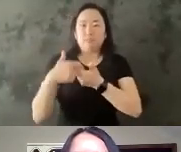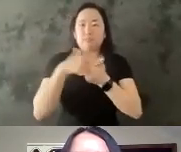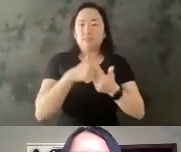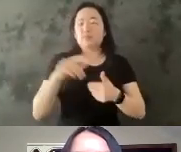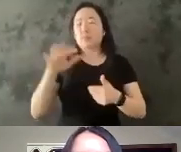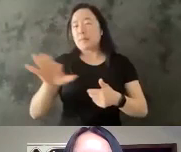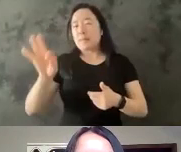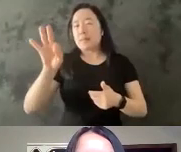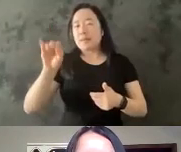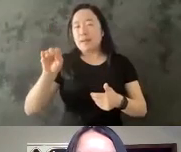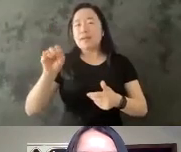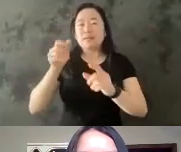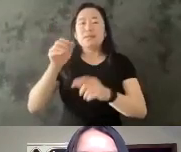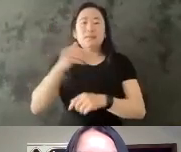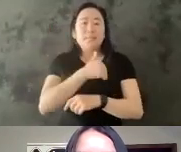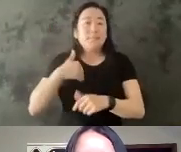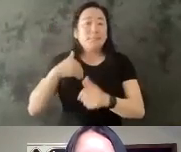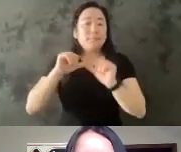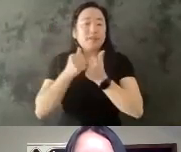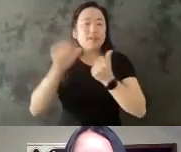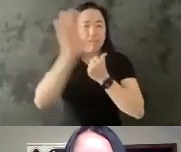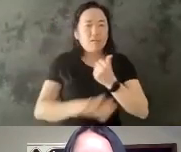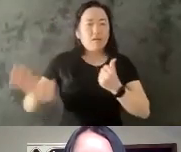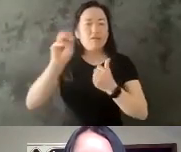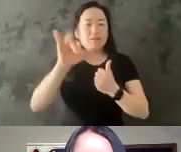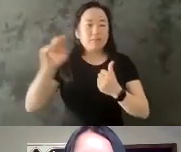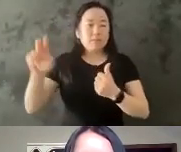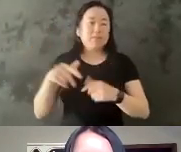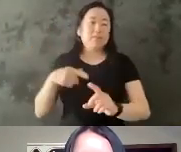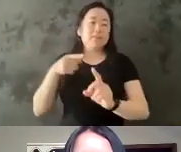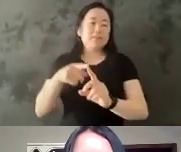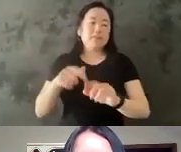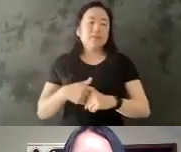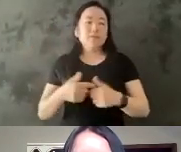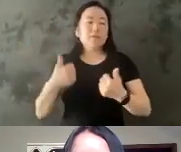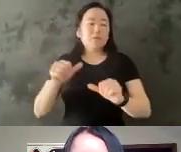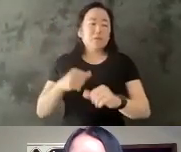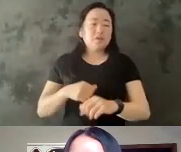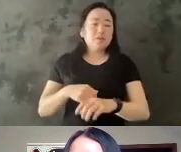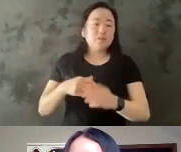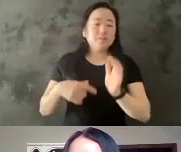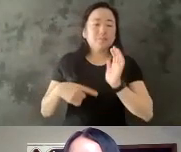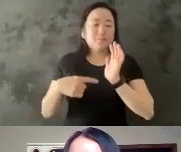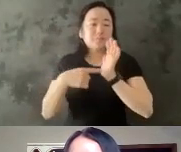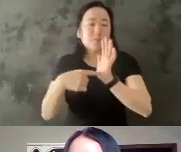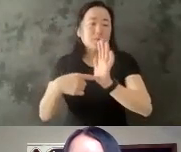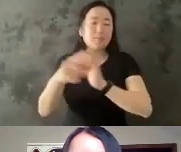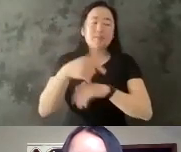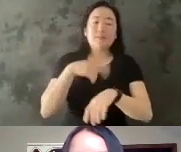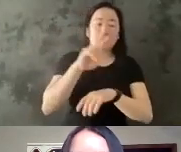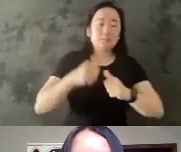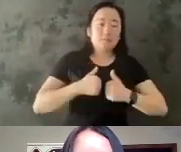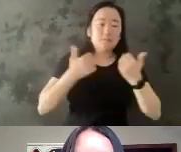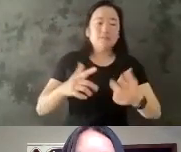are working to represent victim survivors, challenge systems and institutions, promote social change, and support, educate,